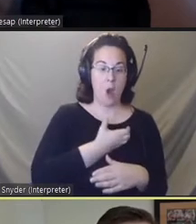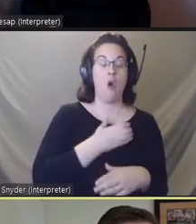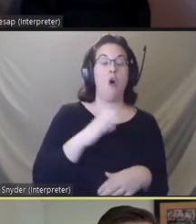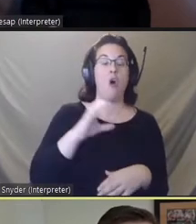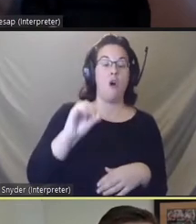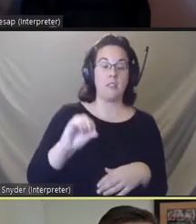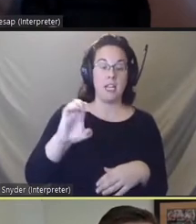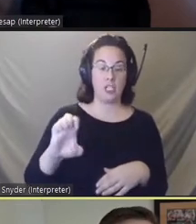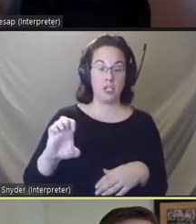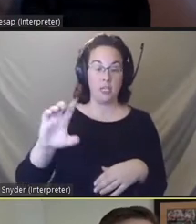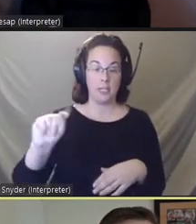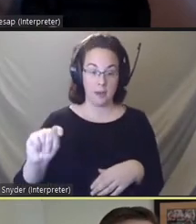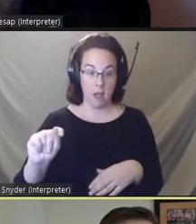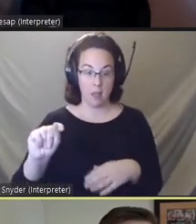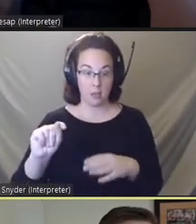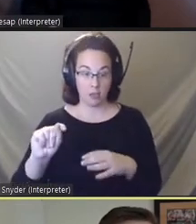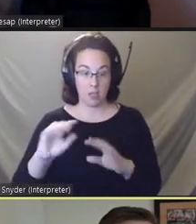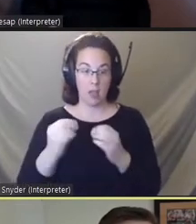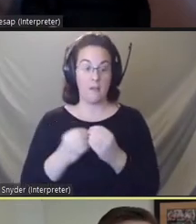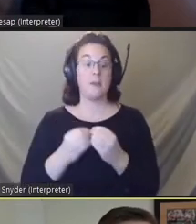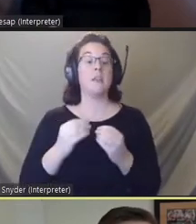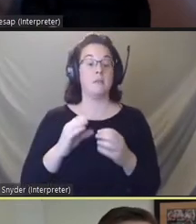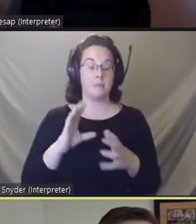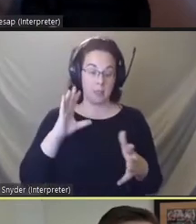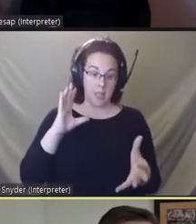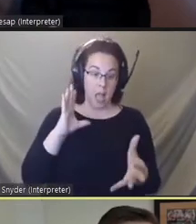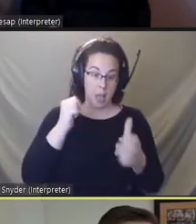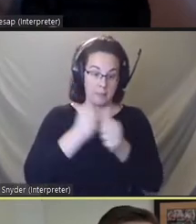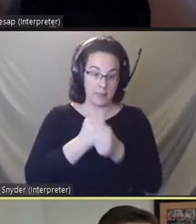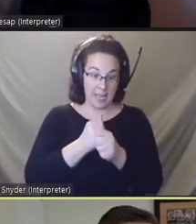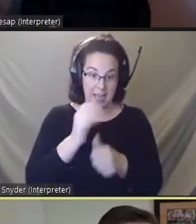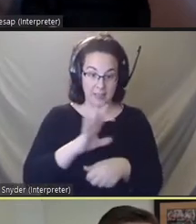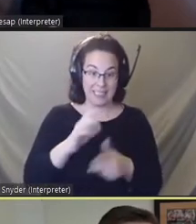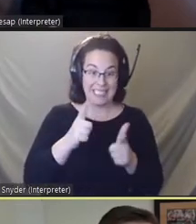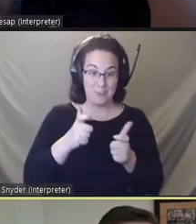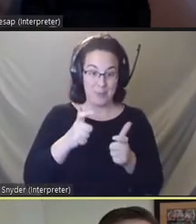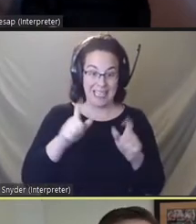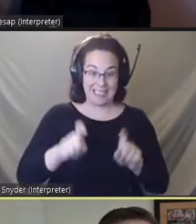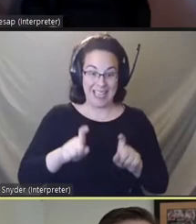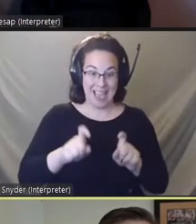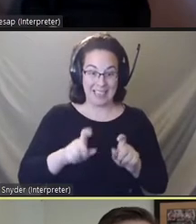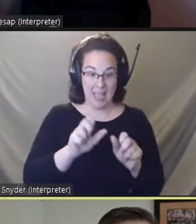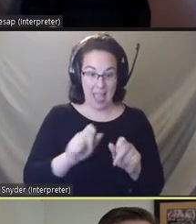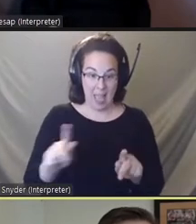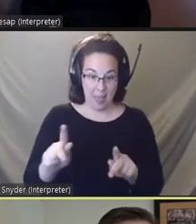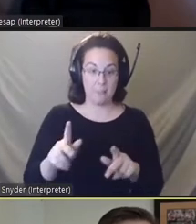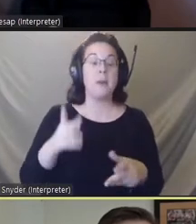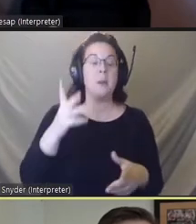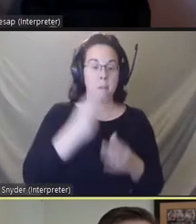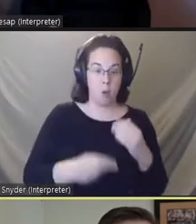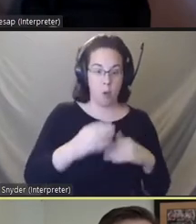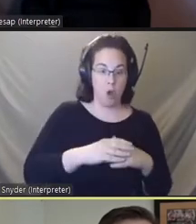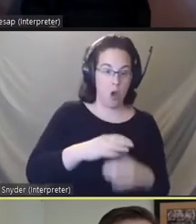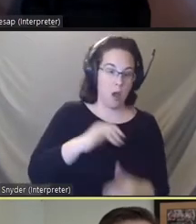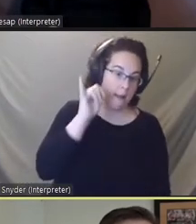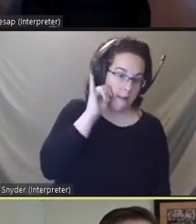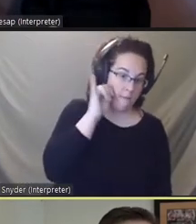an updated FCC speed test app for consumers, and that's available in both the iPhone and Android app